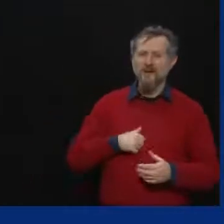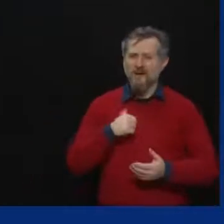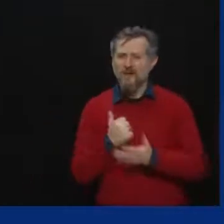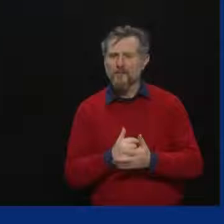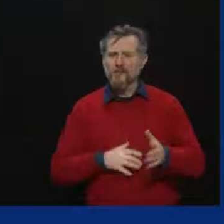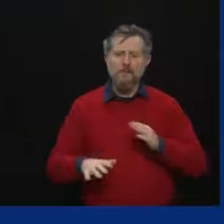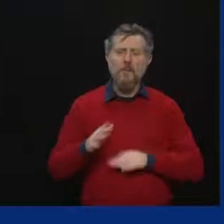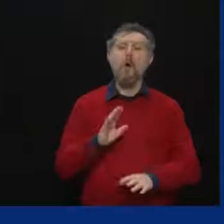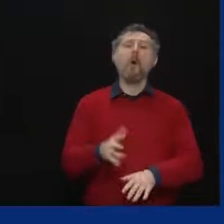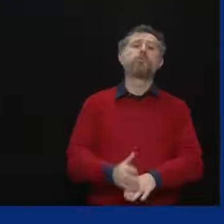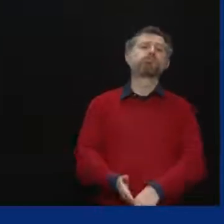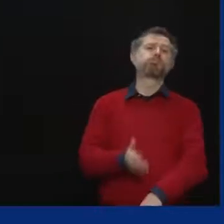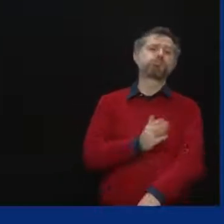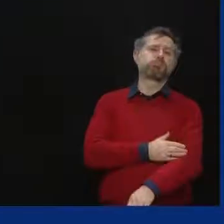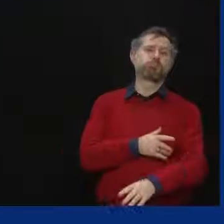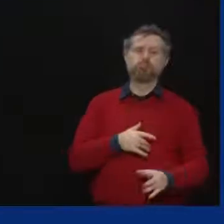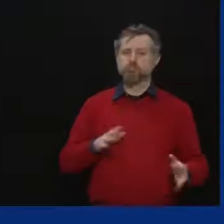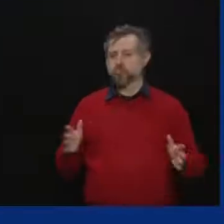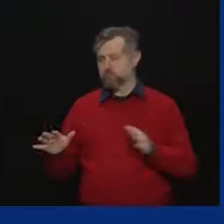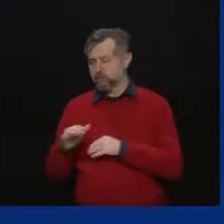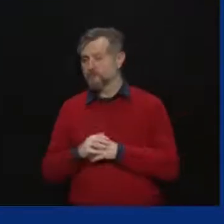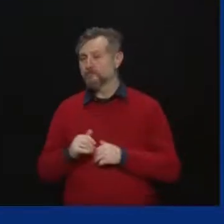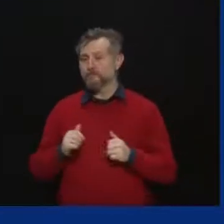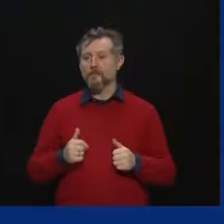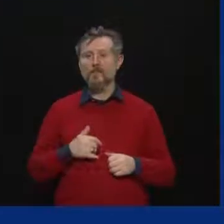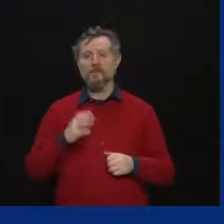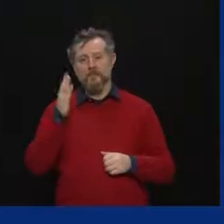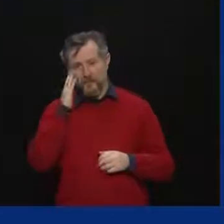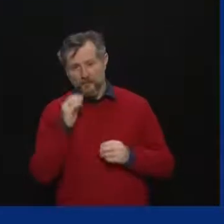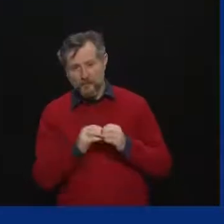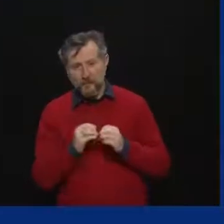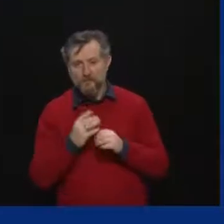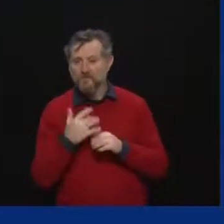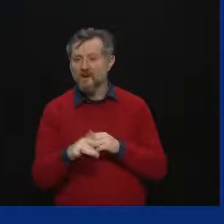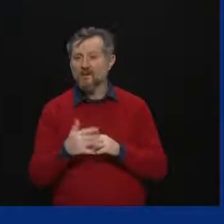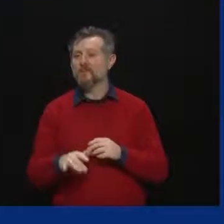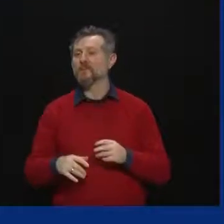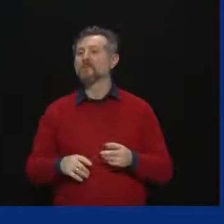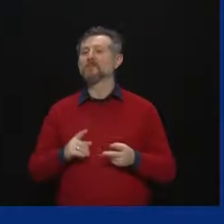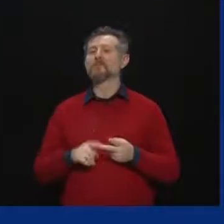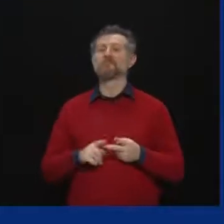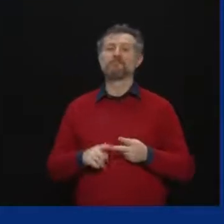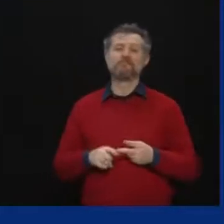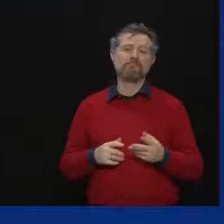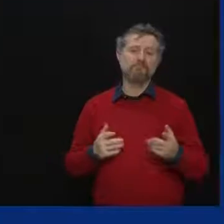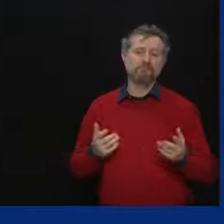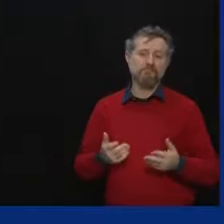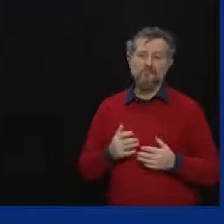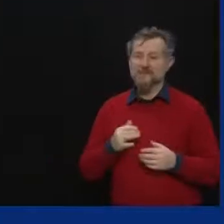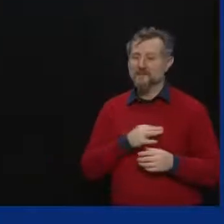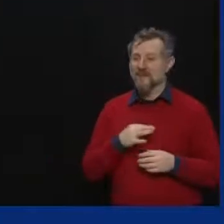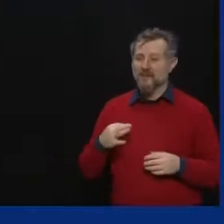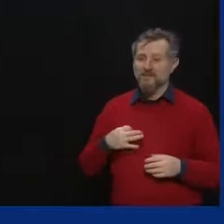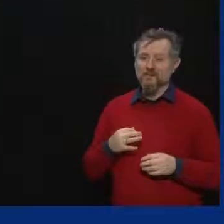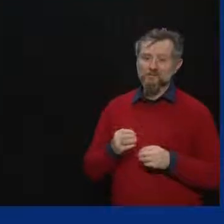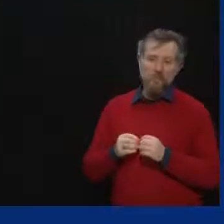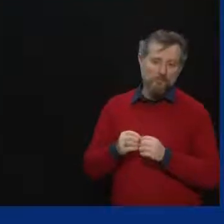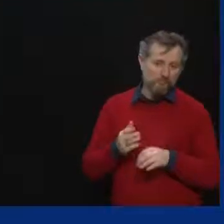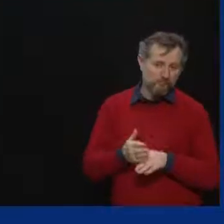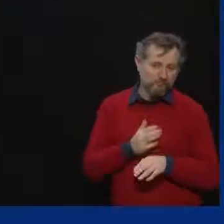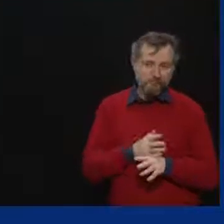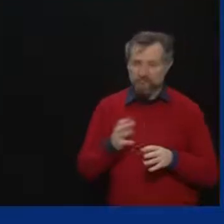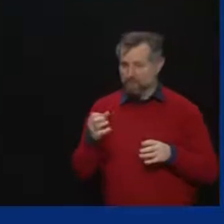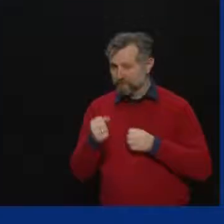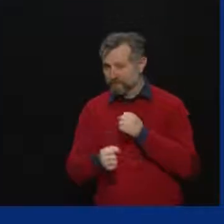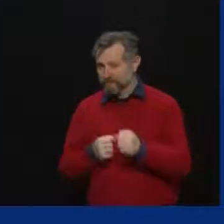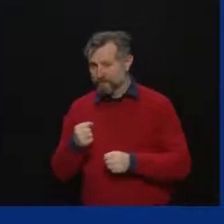there's increase in actual beds available. We've also been finding opportunities for supplemental staffing and emergency personnel. We've